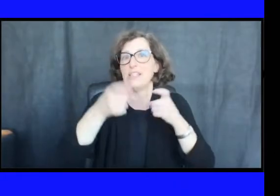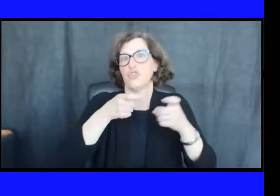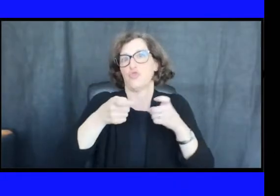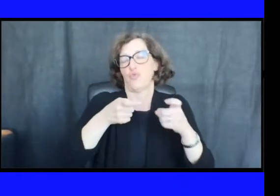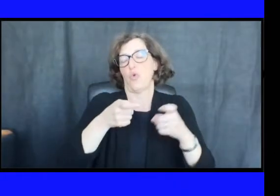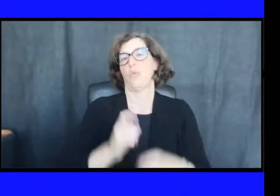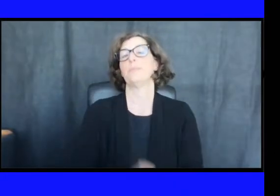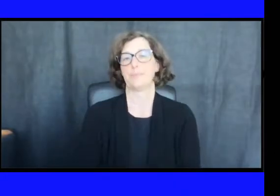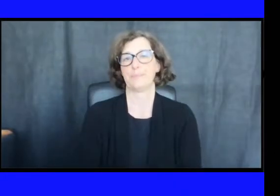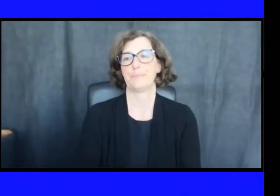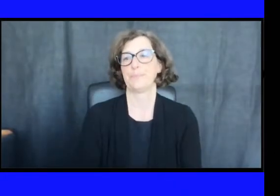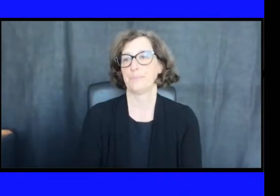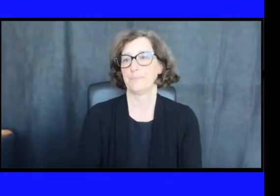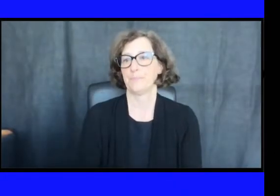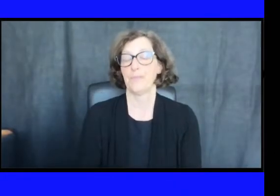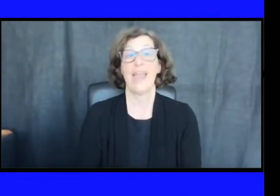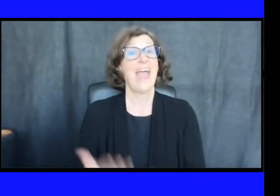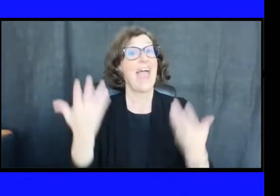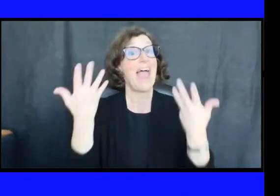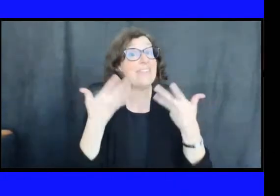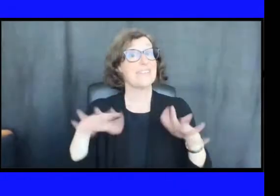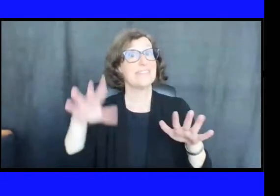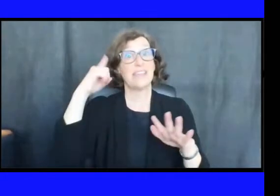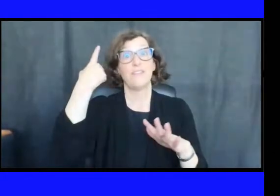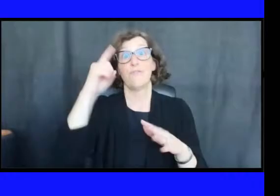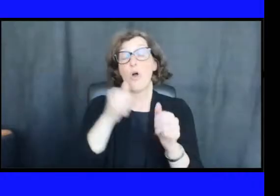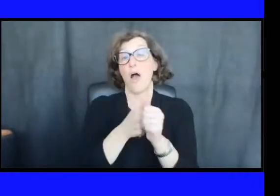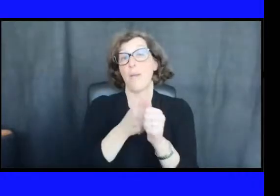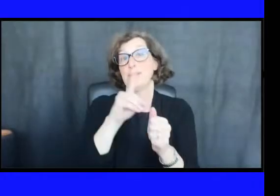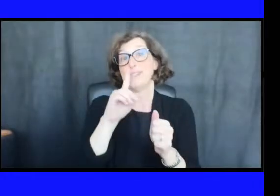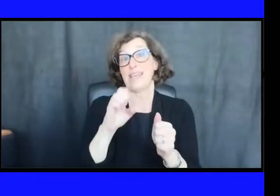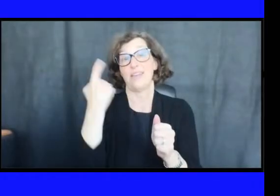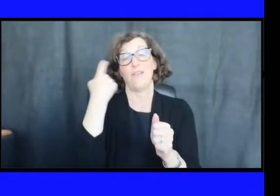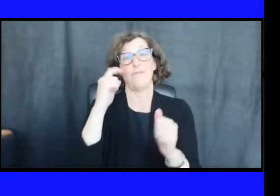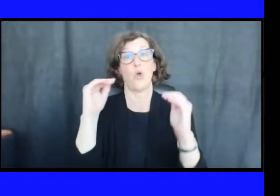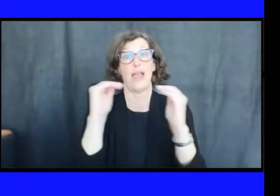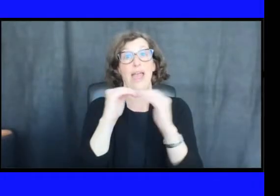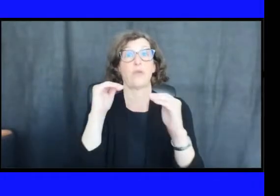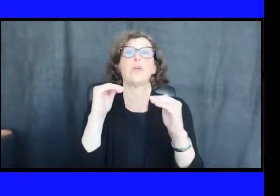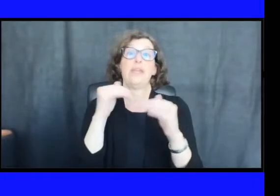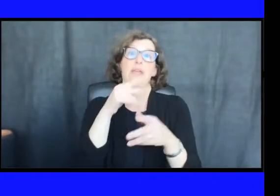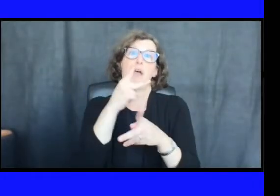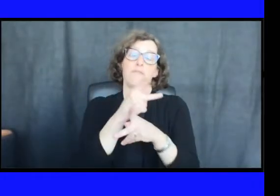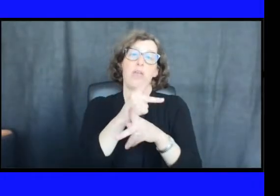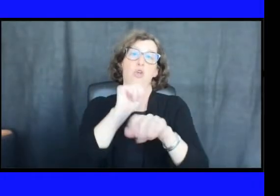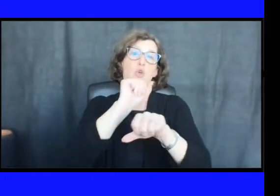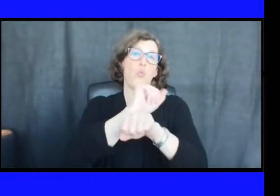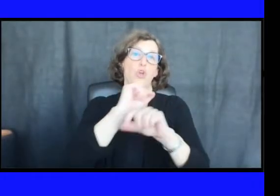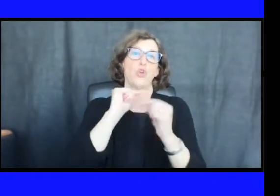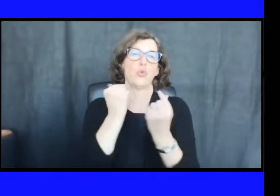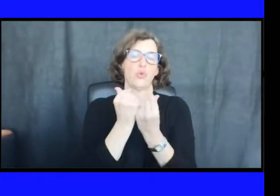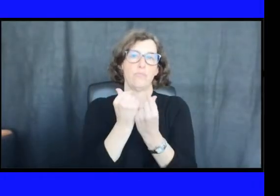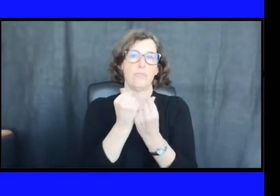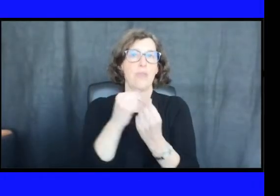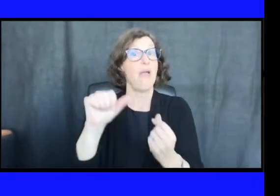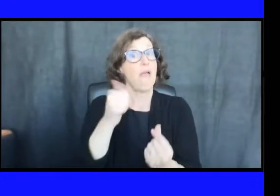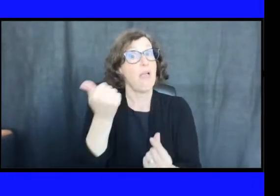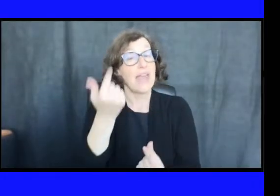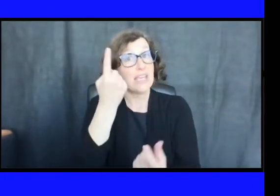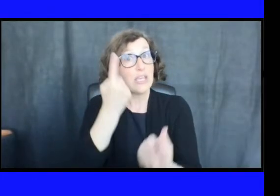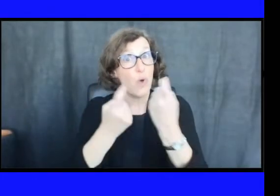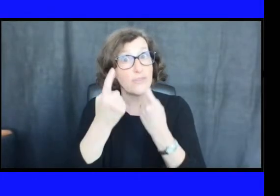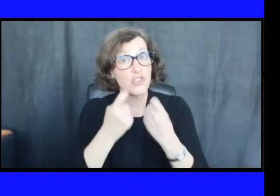of overall goal of related to equity. So congratulations, and I look forward to